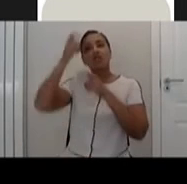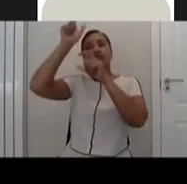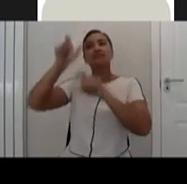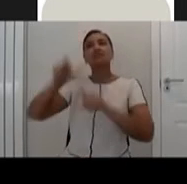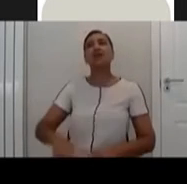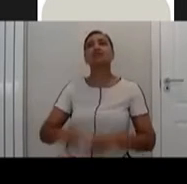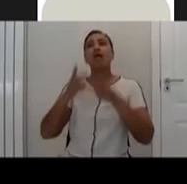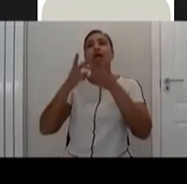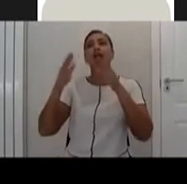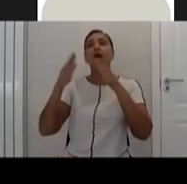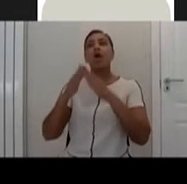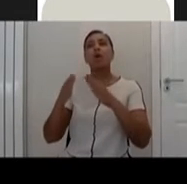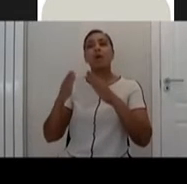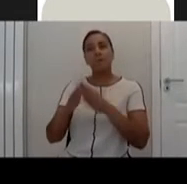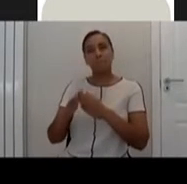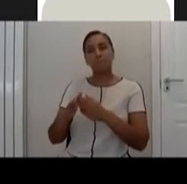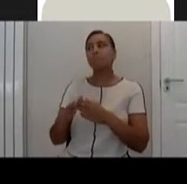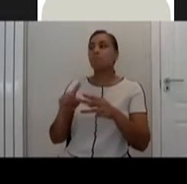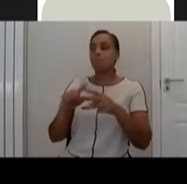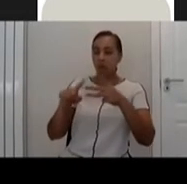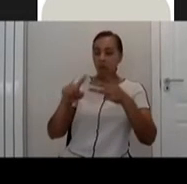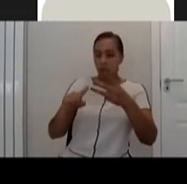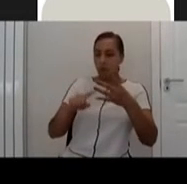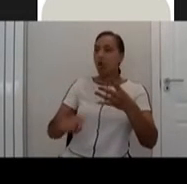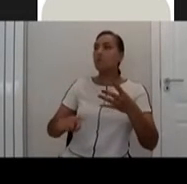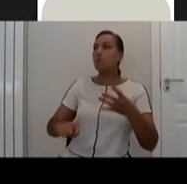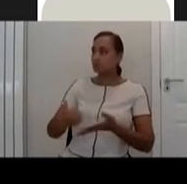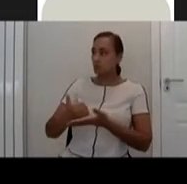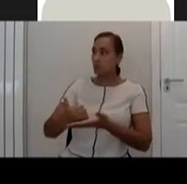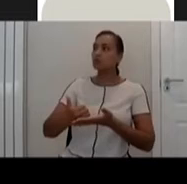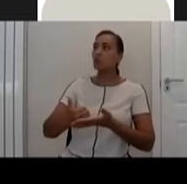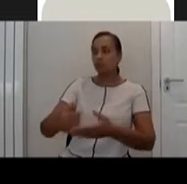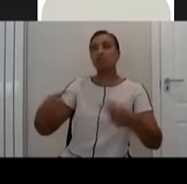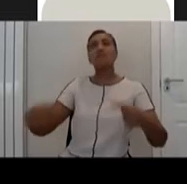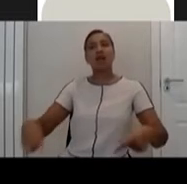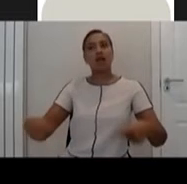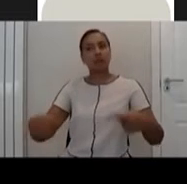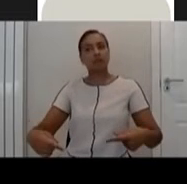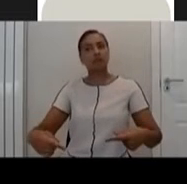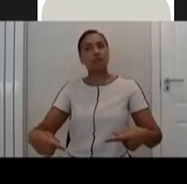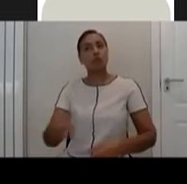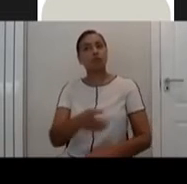So that's another sort of way in which we're trying to support care home staff.